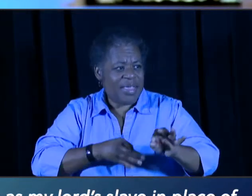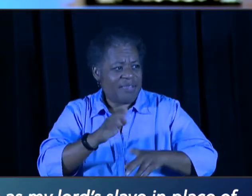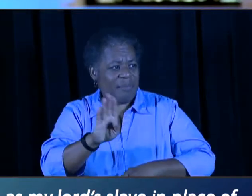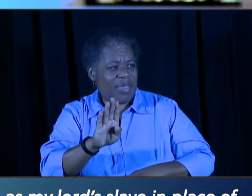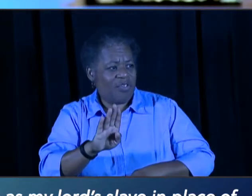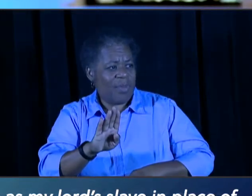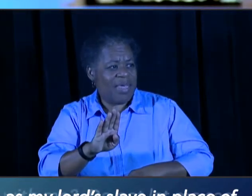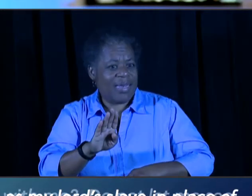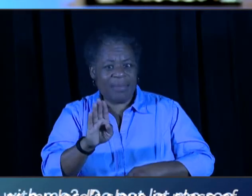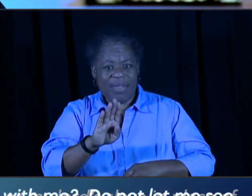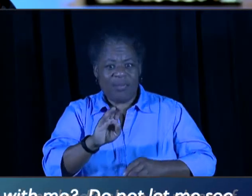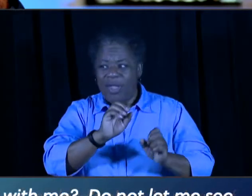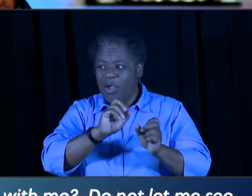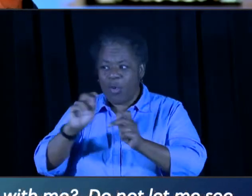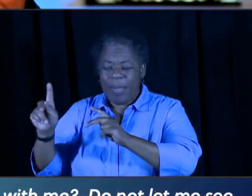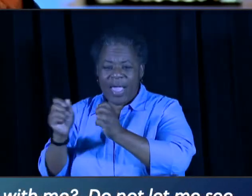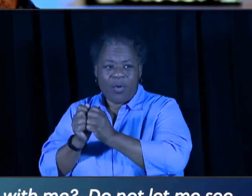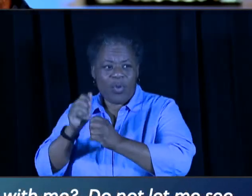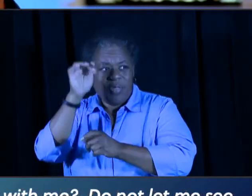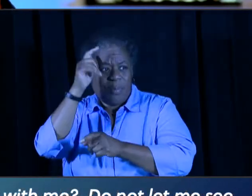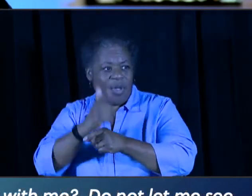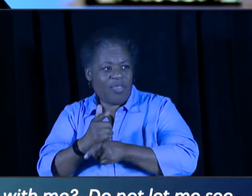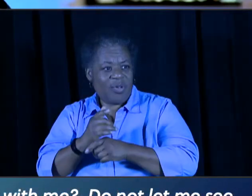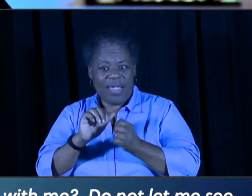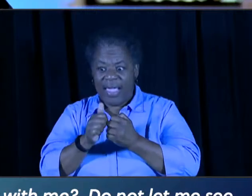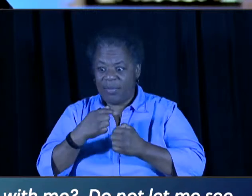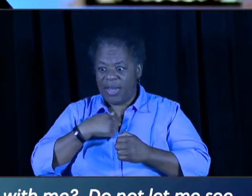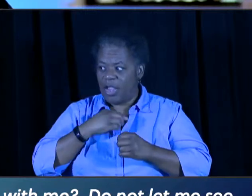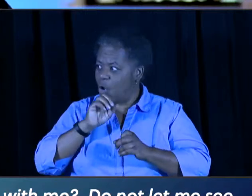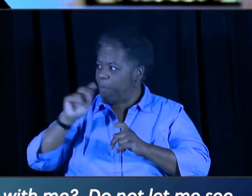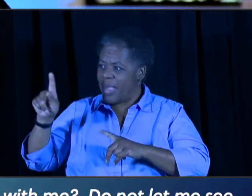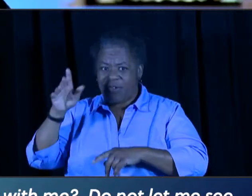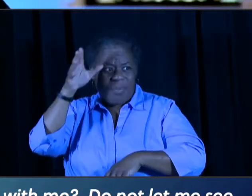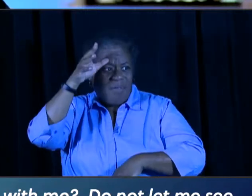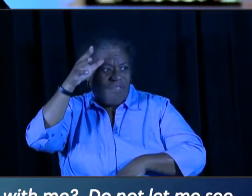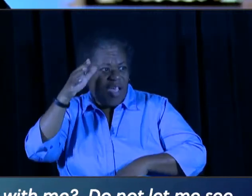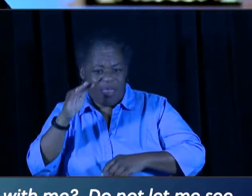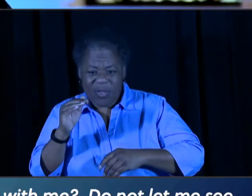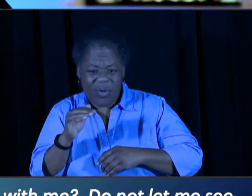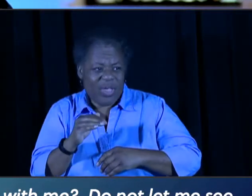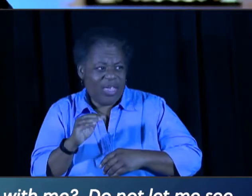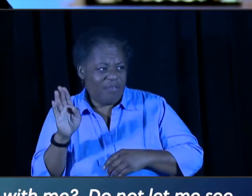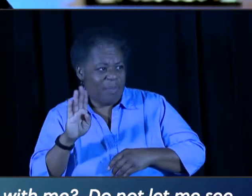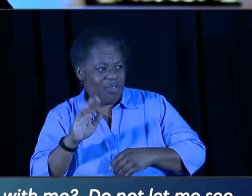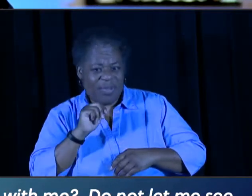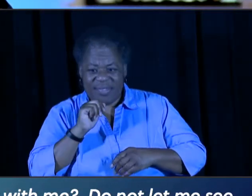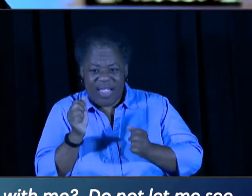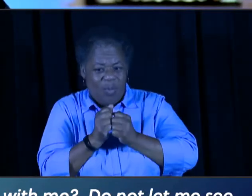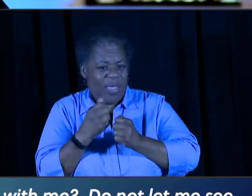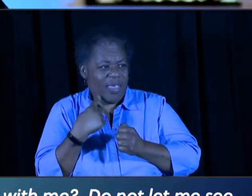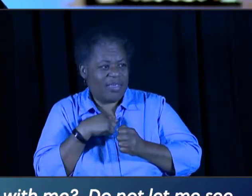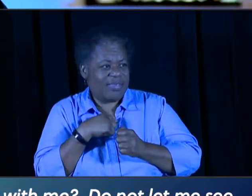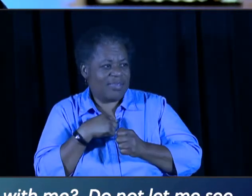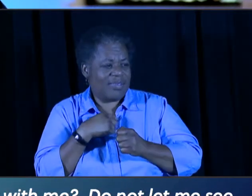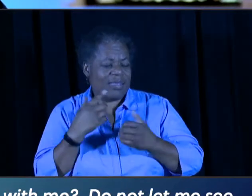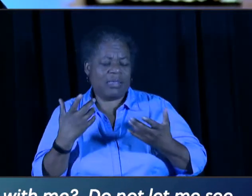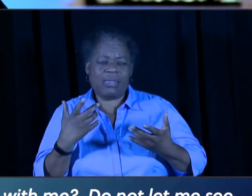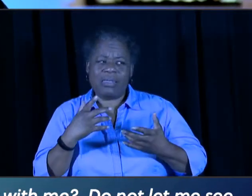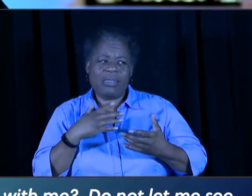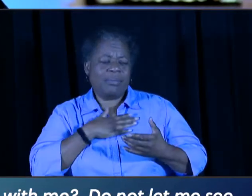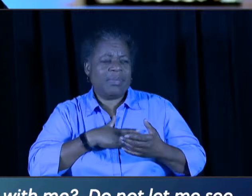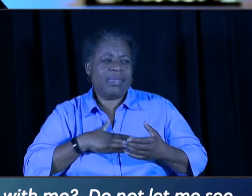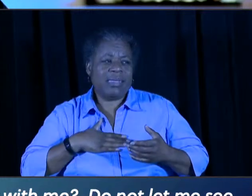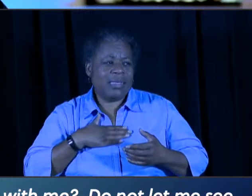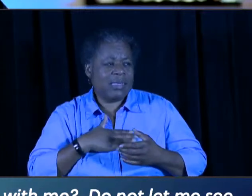with his brothers. How can I go back to my father if the boy is not with me? Do not let me see the misery that would